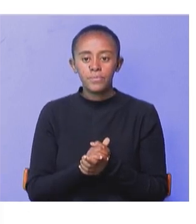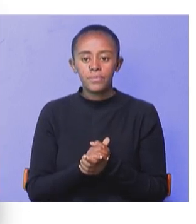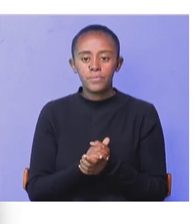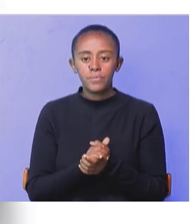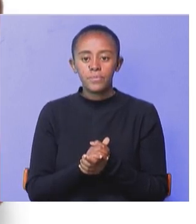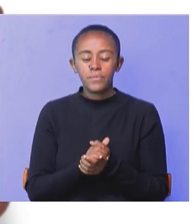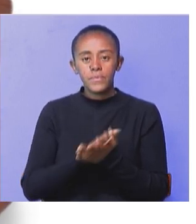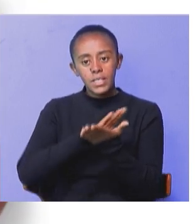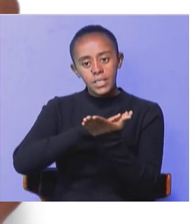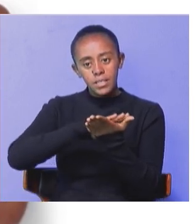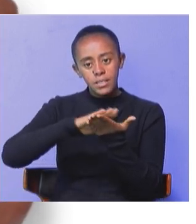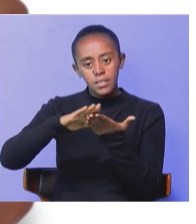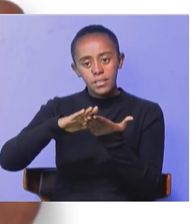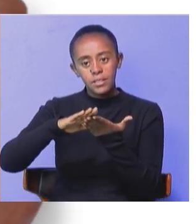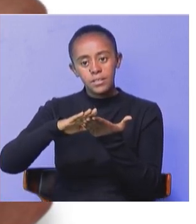clean